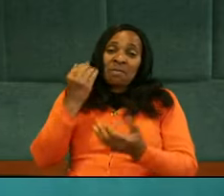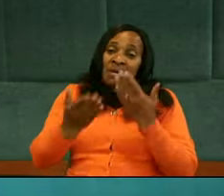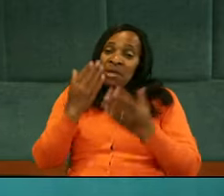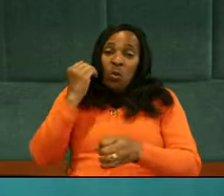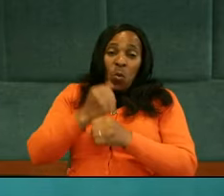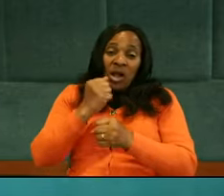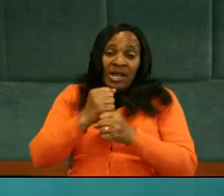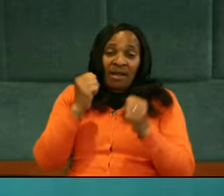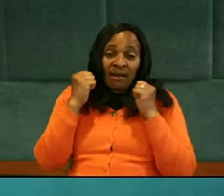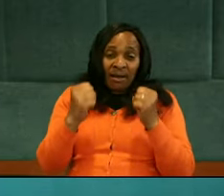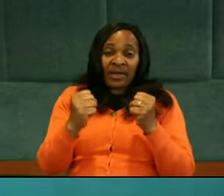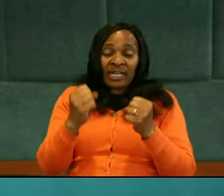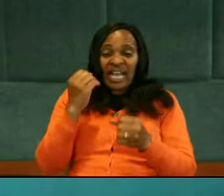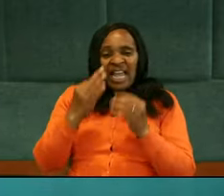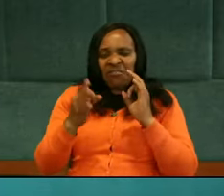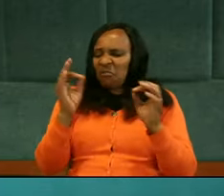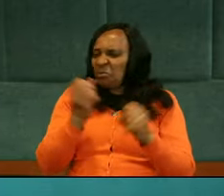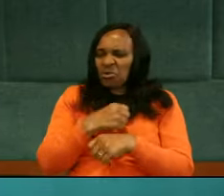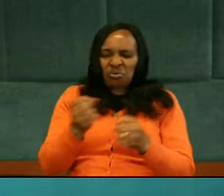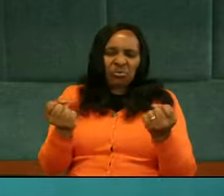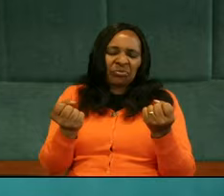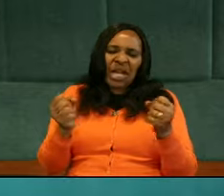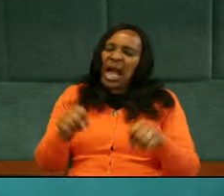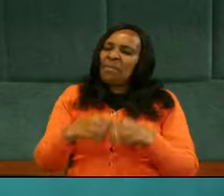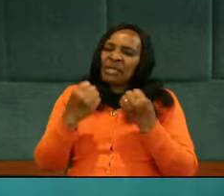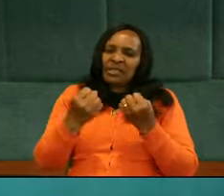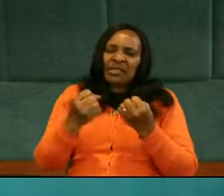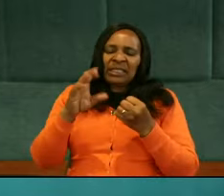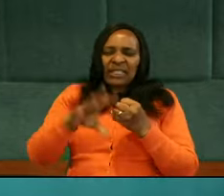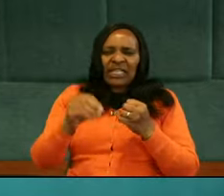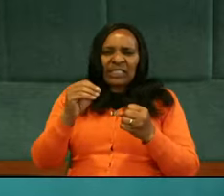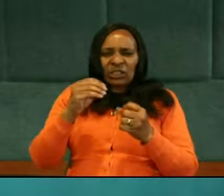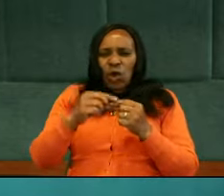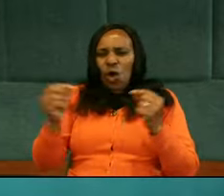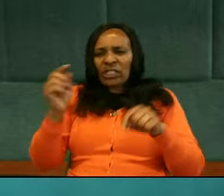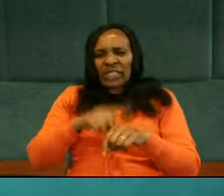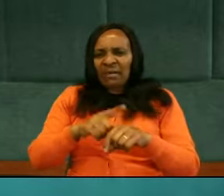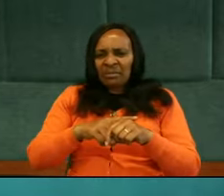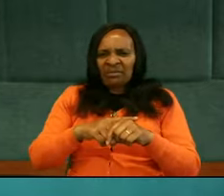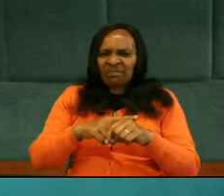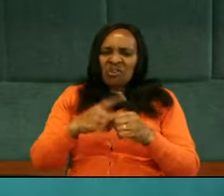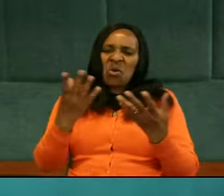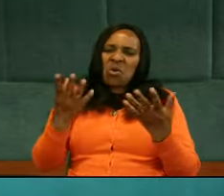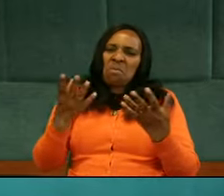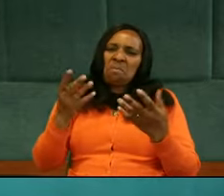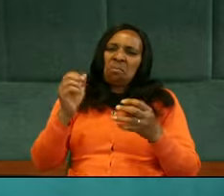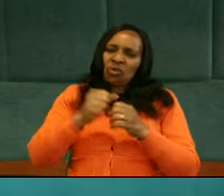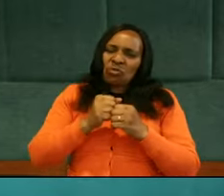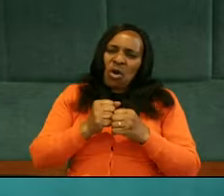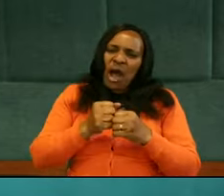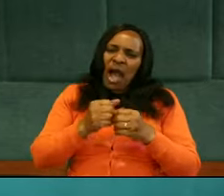for, but if it doesn't happen or it takes a while, it might eat me up inside,